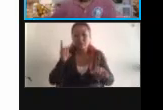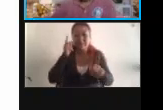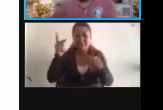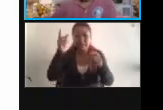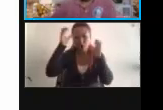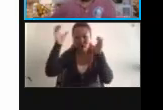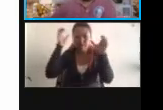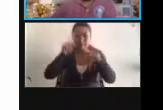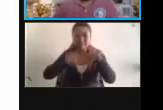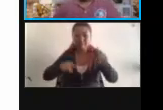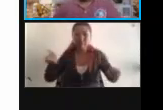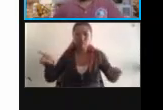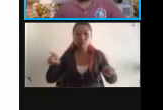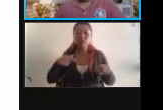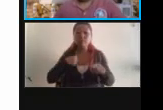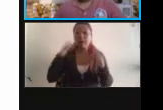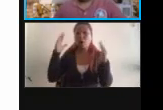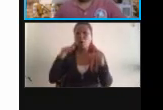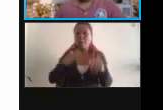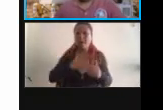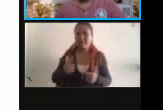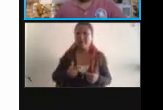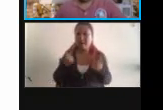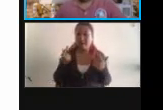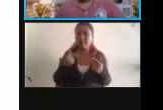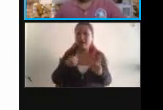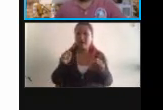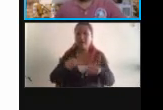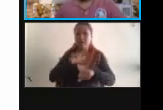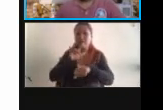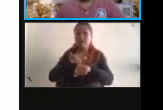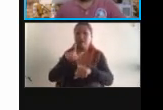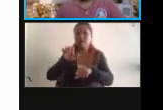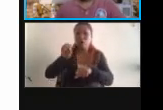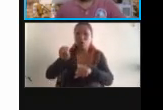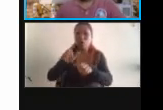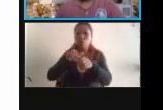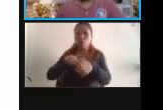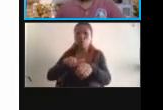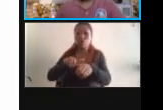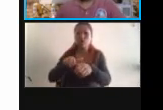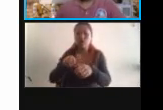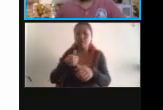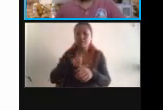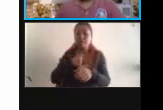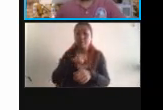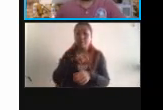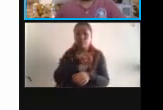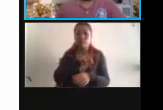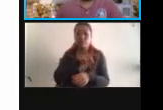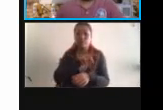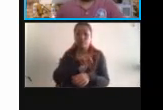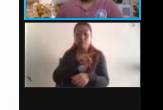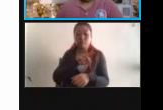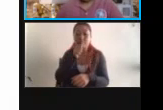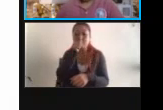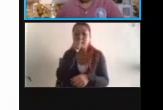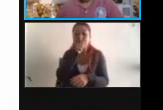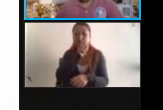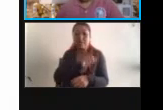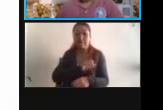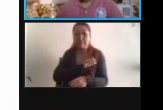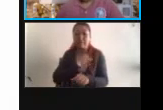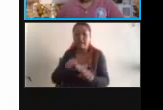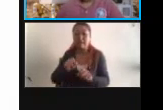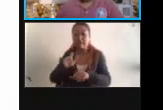my lifetime, I'll be able to go to somewhere in LEO and visit it as a private citizen. That's my personal goal.